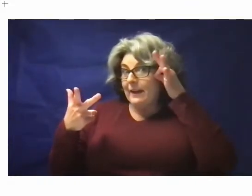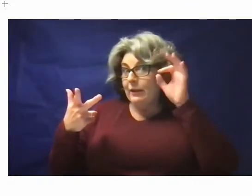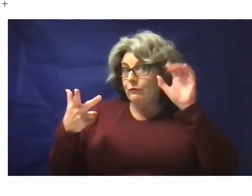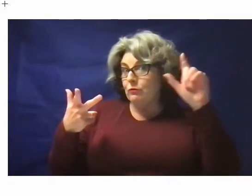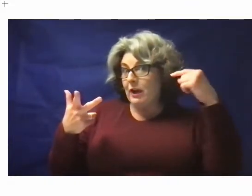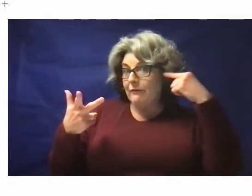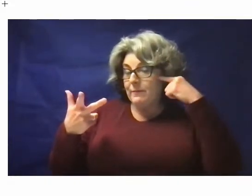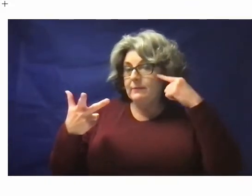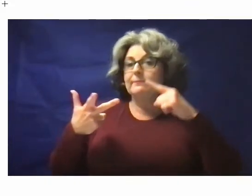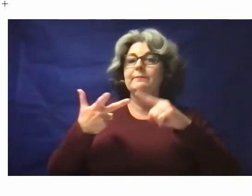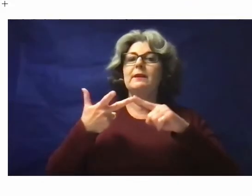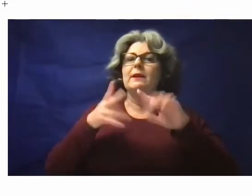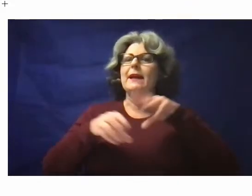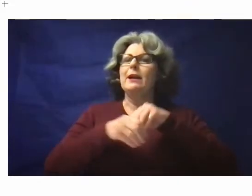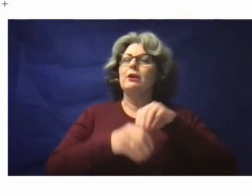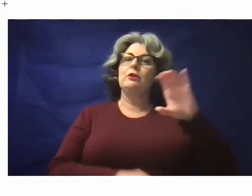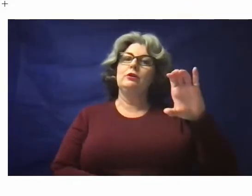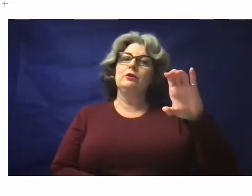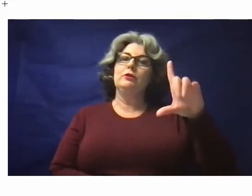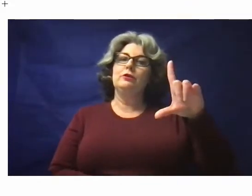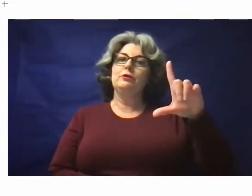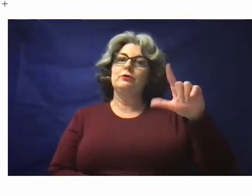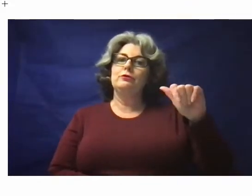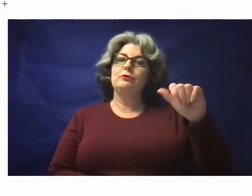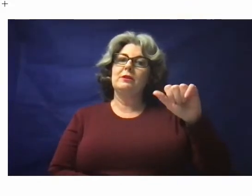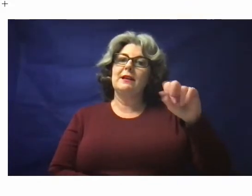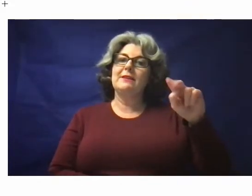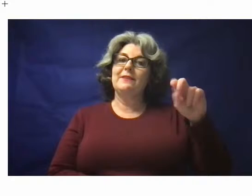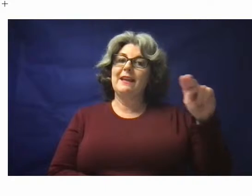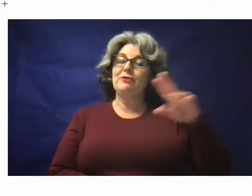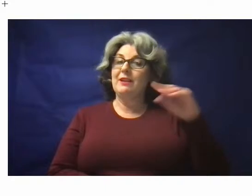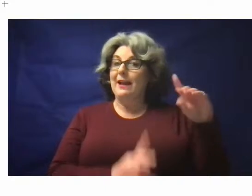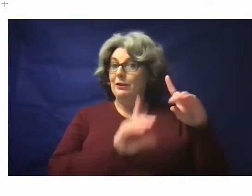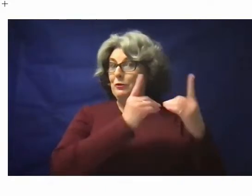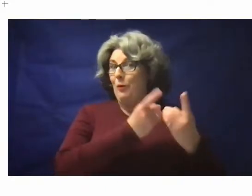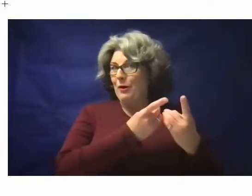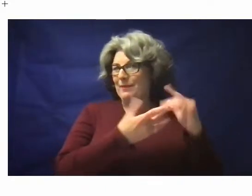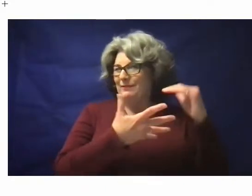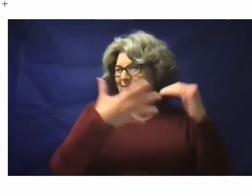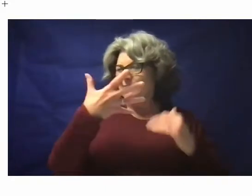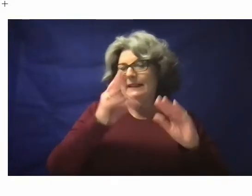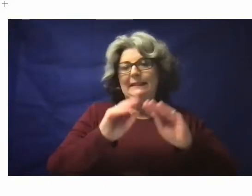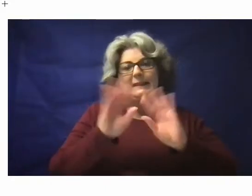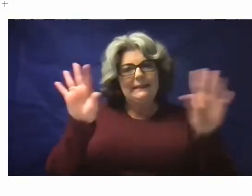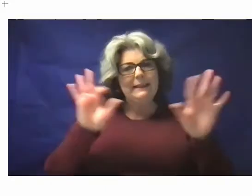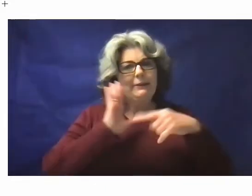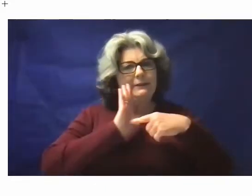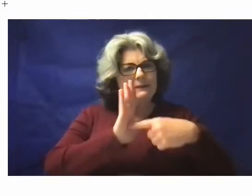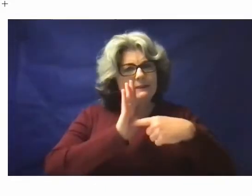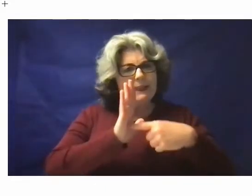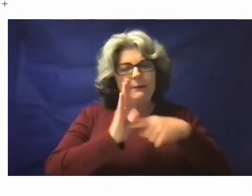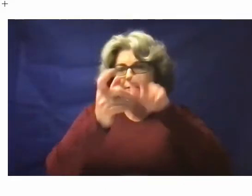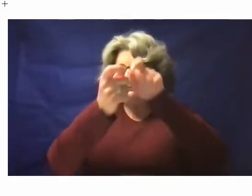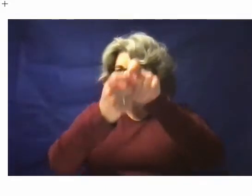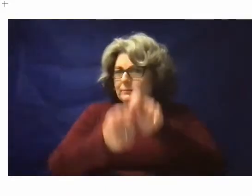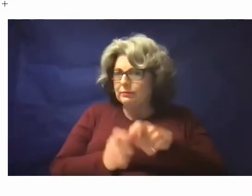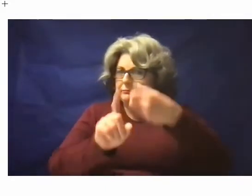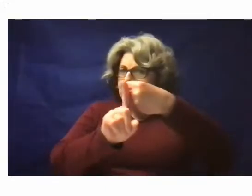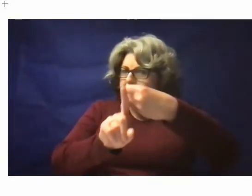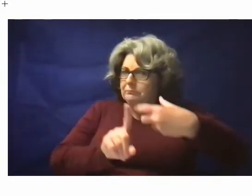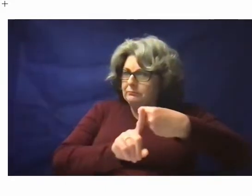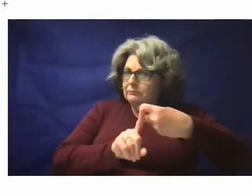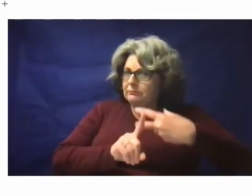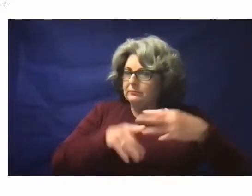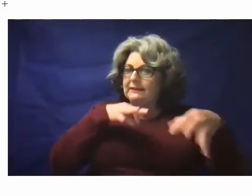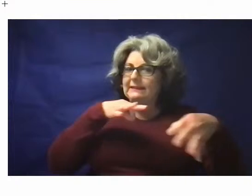your classification and the department. So please provide clear examples that are detailed and concrete. Try